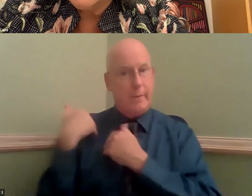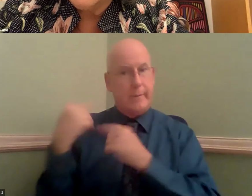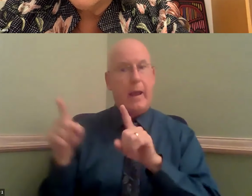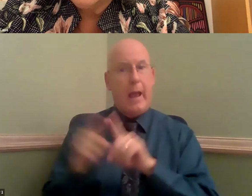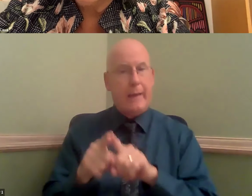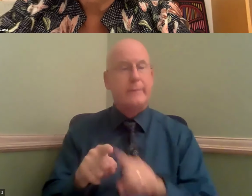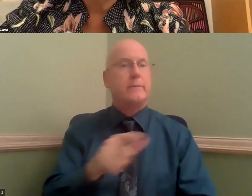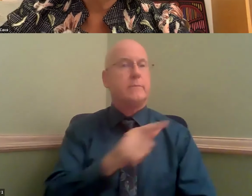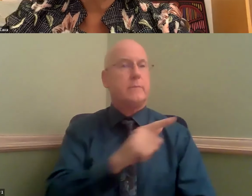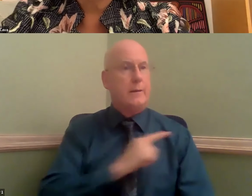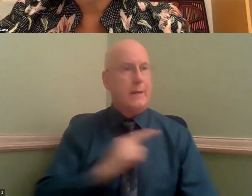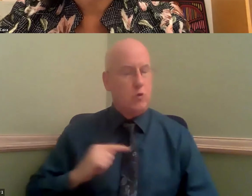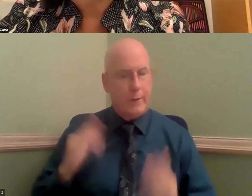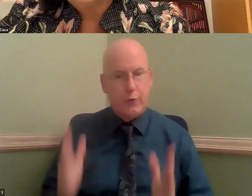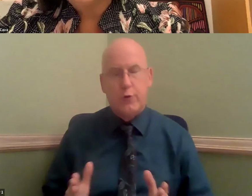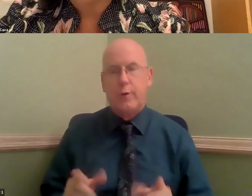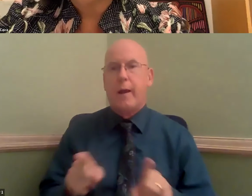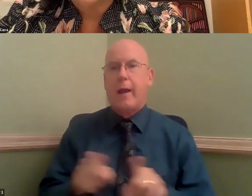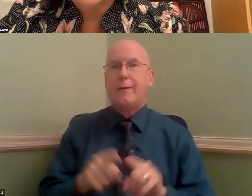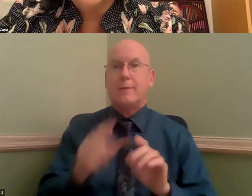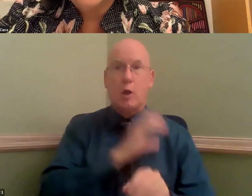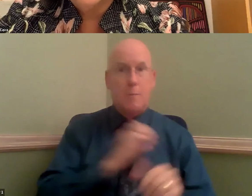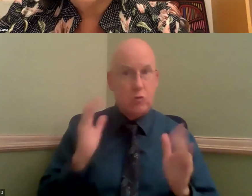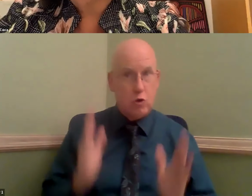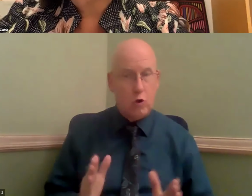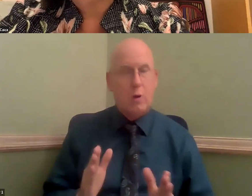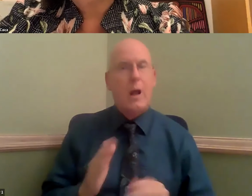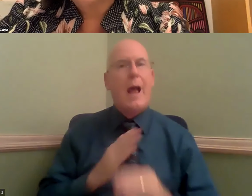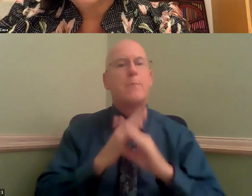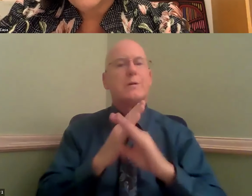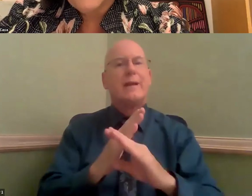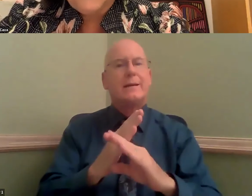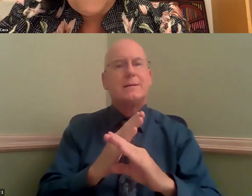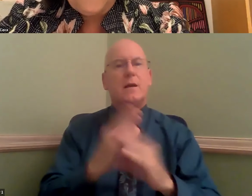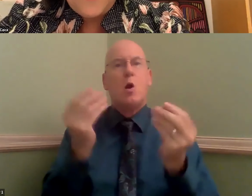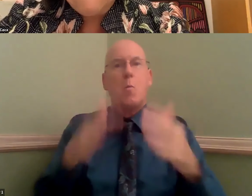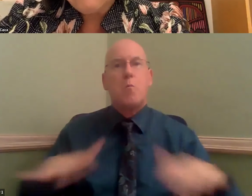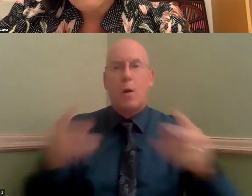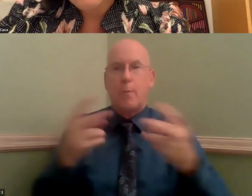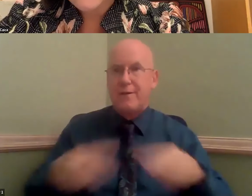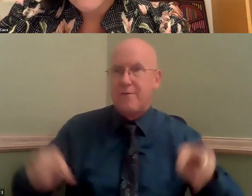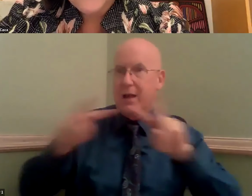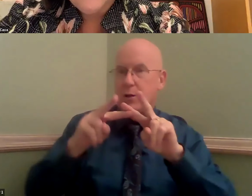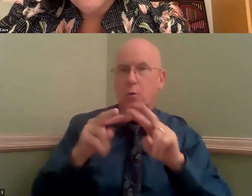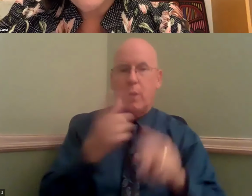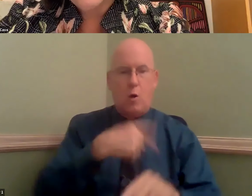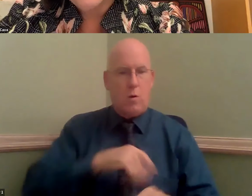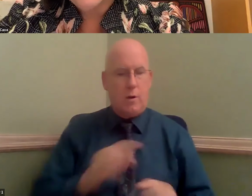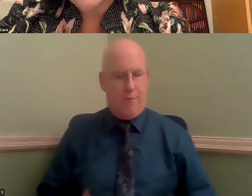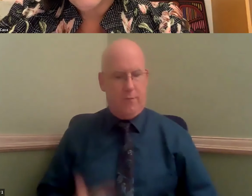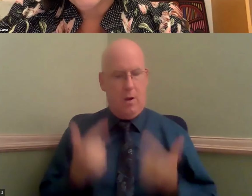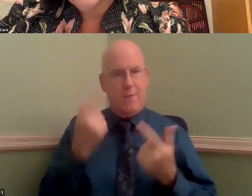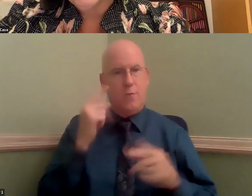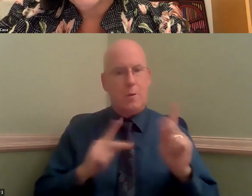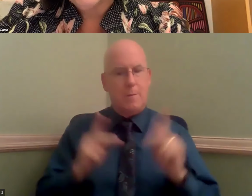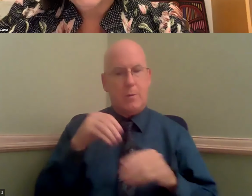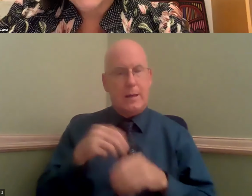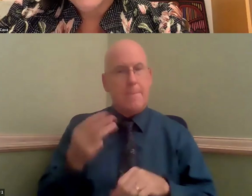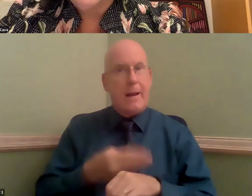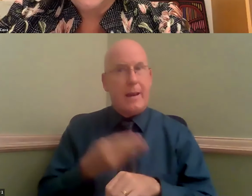my responsibility as a commissioner, is to make sure that I protect the property values and the quality of life of the residents of Miami-Dade